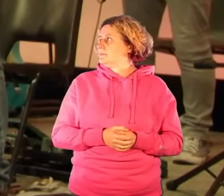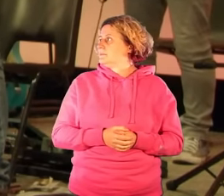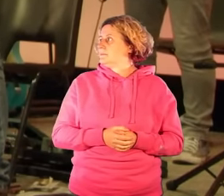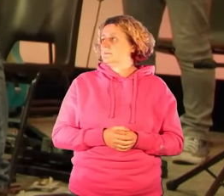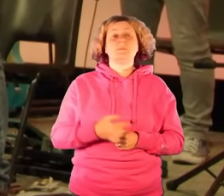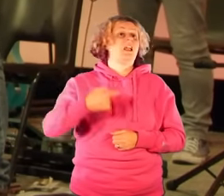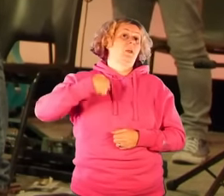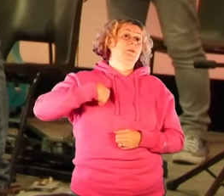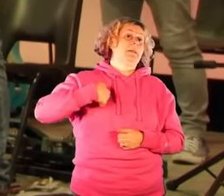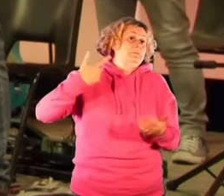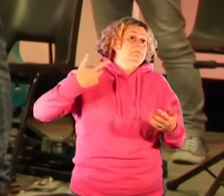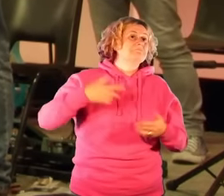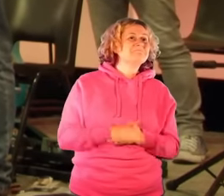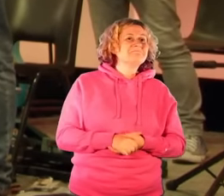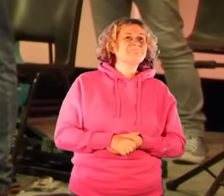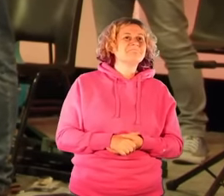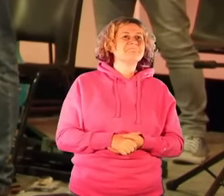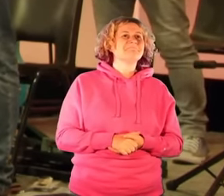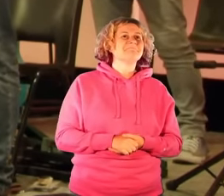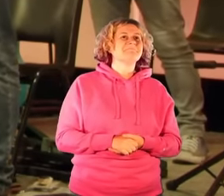Yes, that was me.